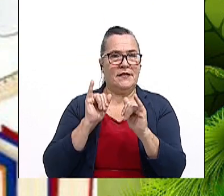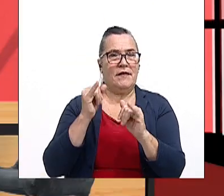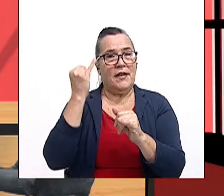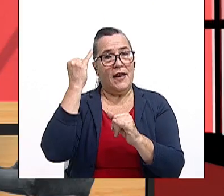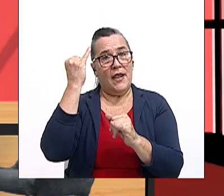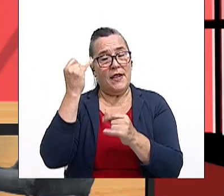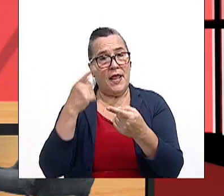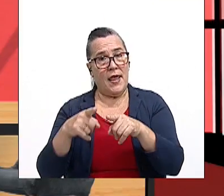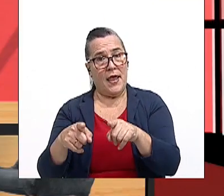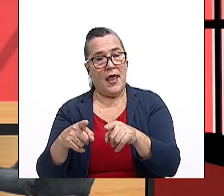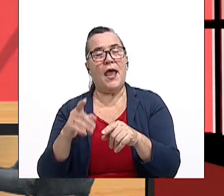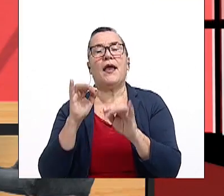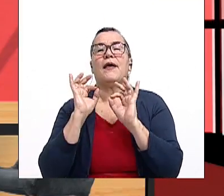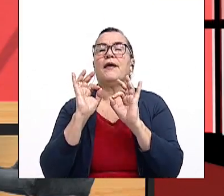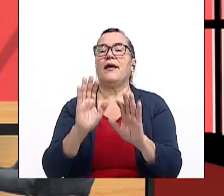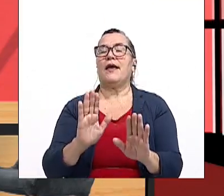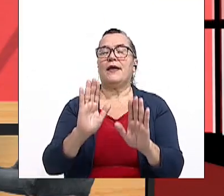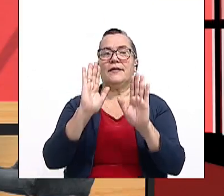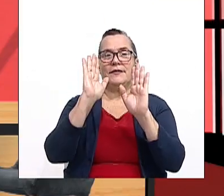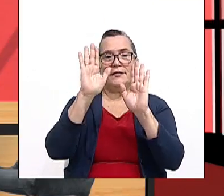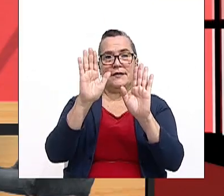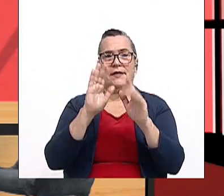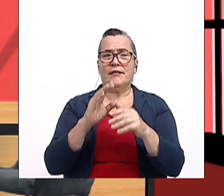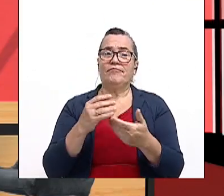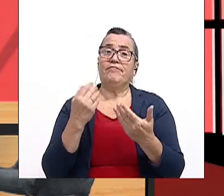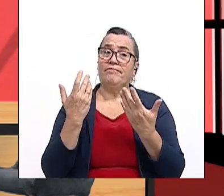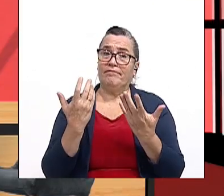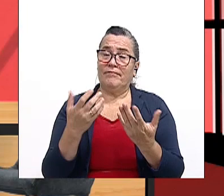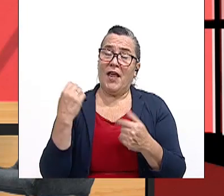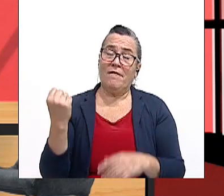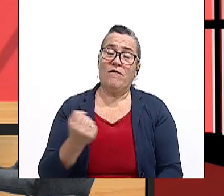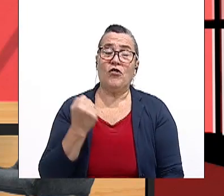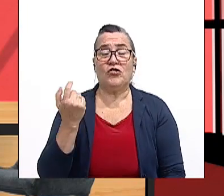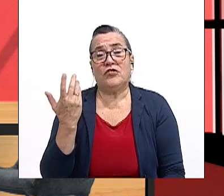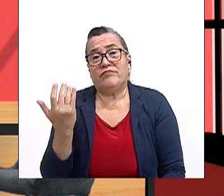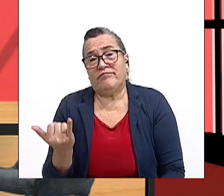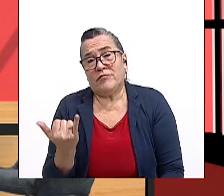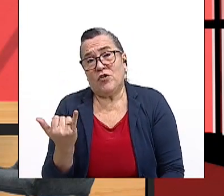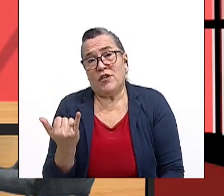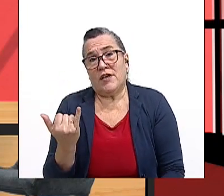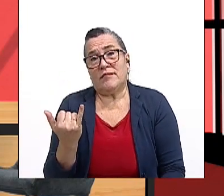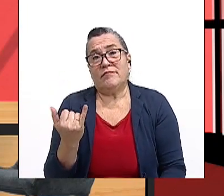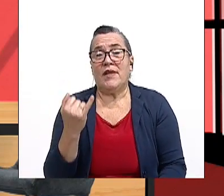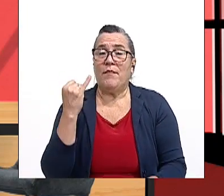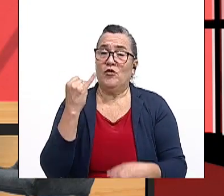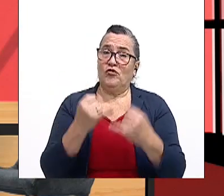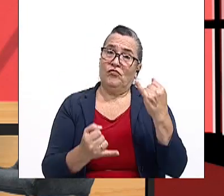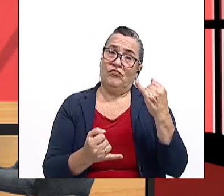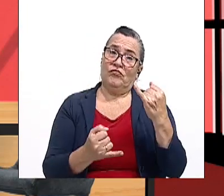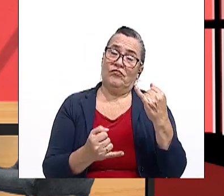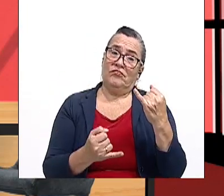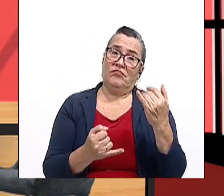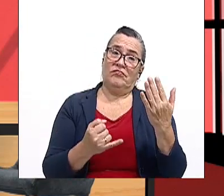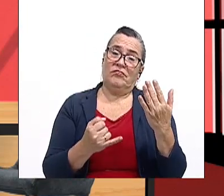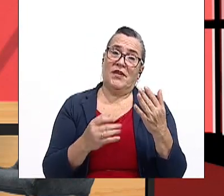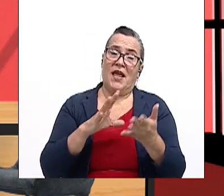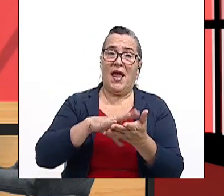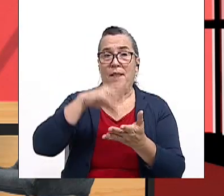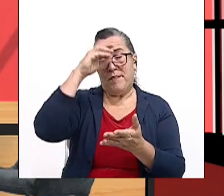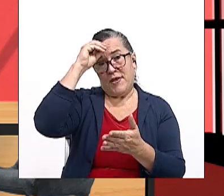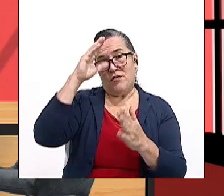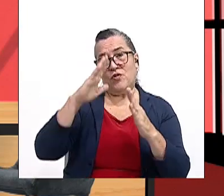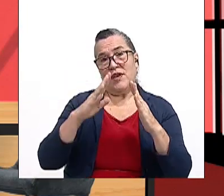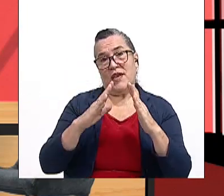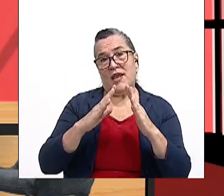Excellent. Okay, very good. Unfortunately, we have come to the end of Aprendo en